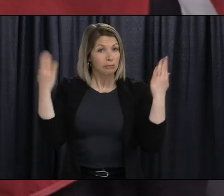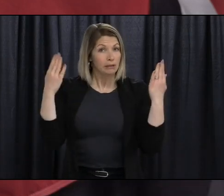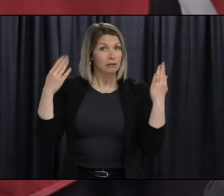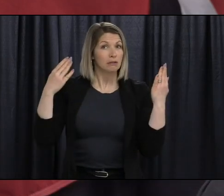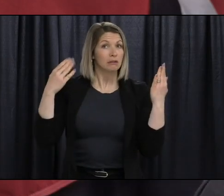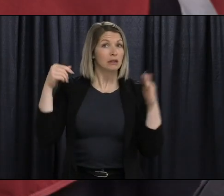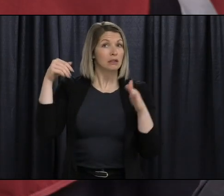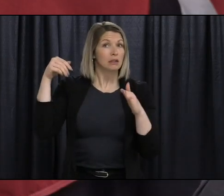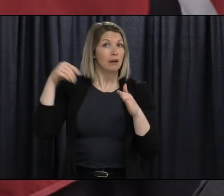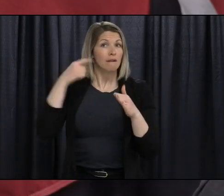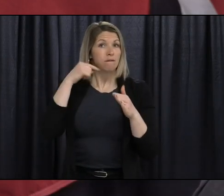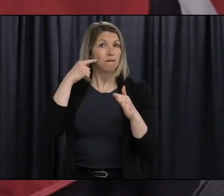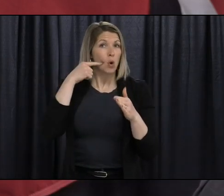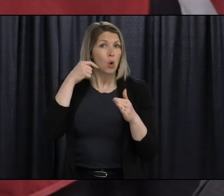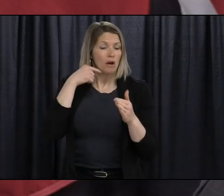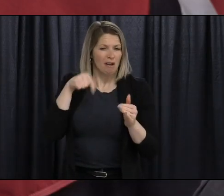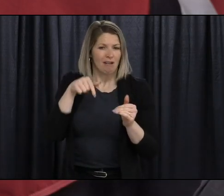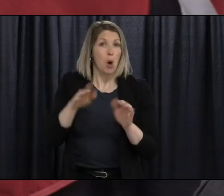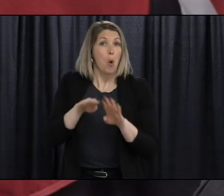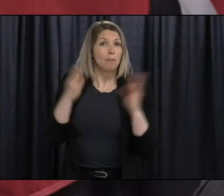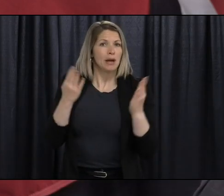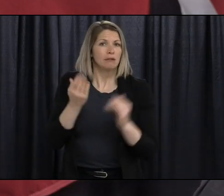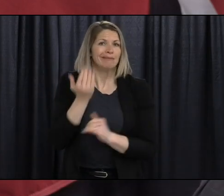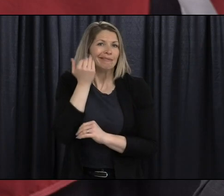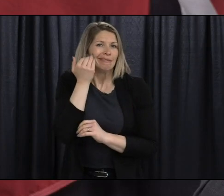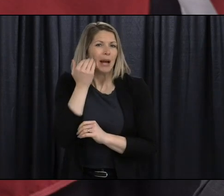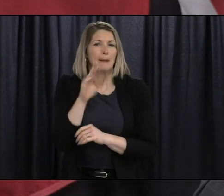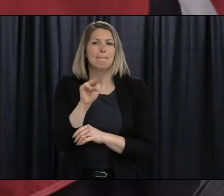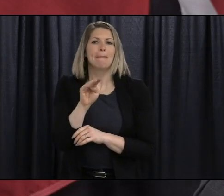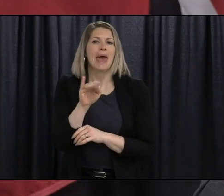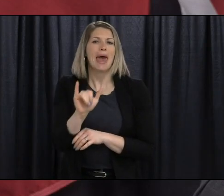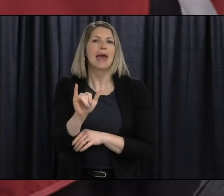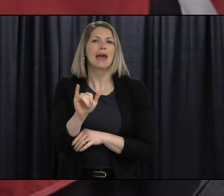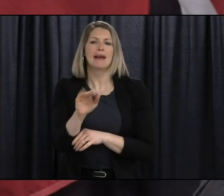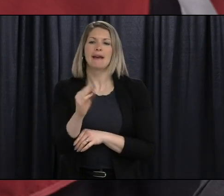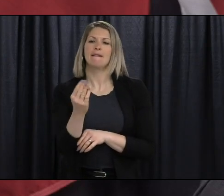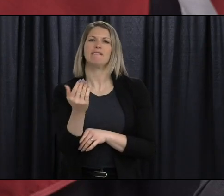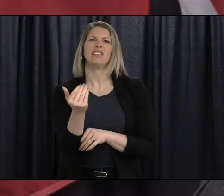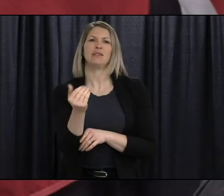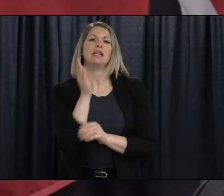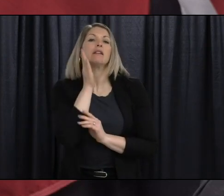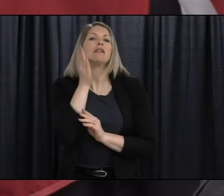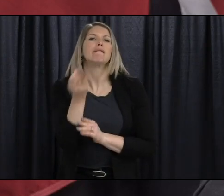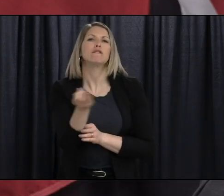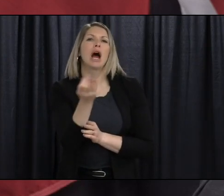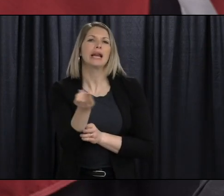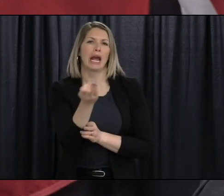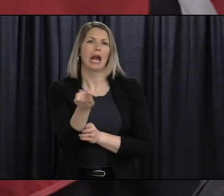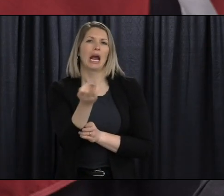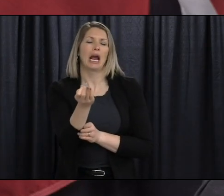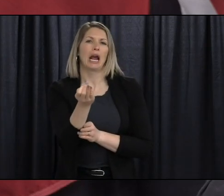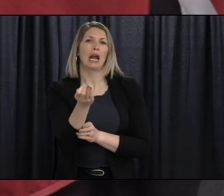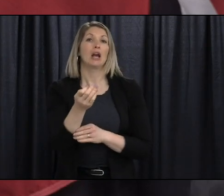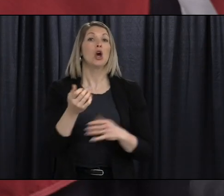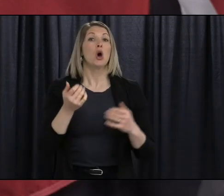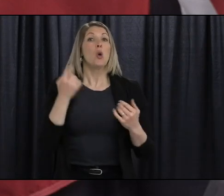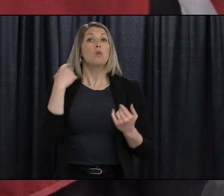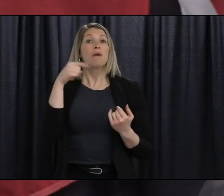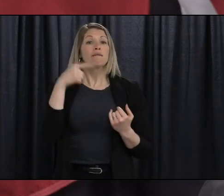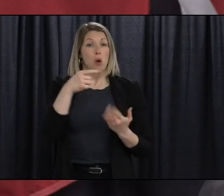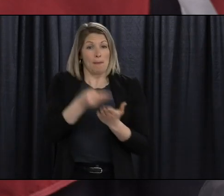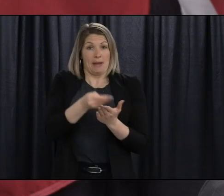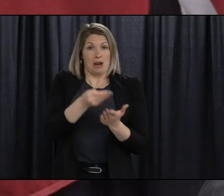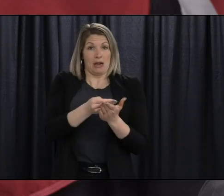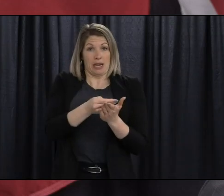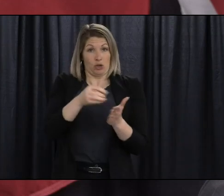15th. This is a benefit that will provide some $1,250 a month for 4 months for current students and